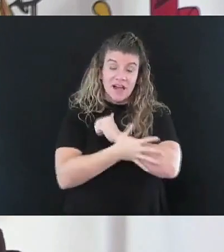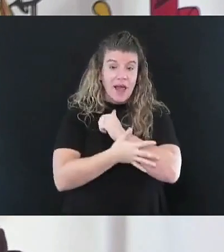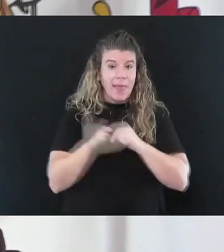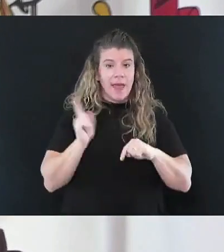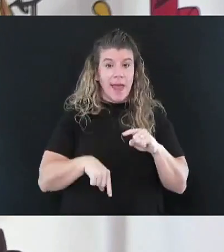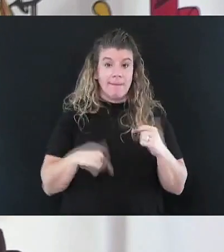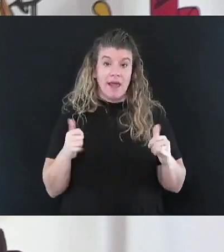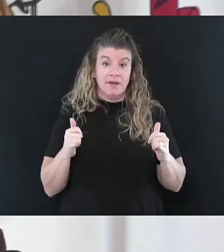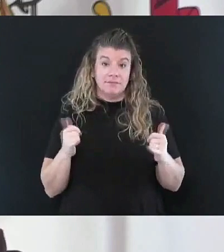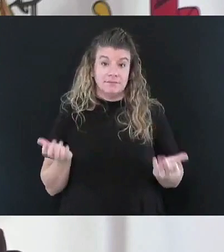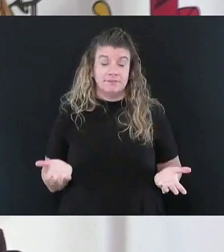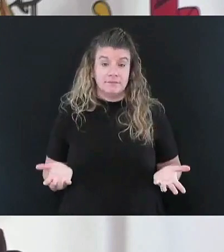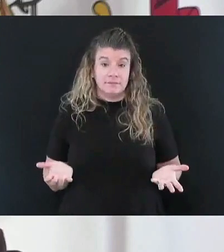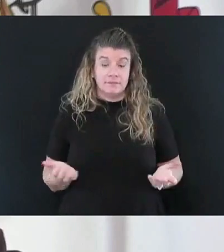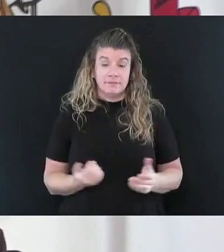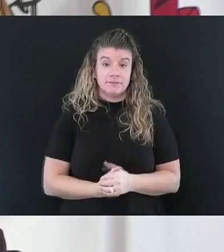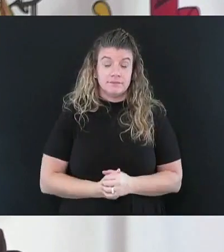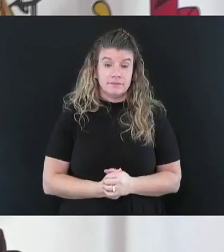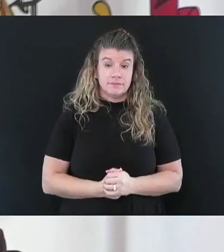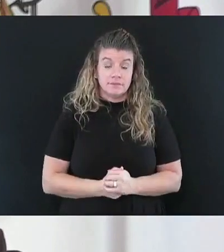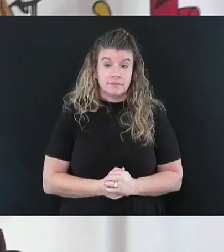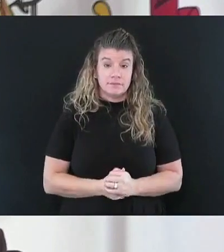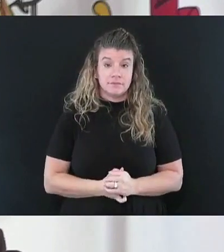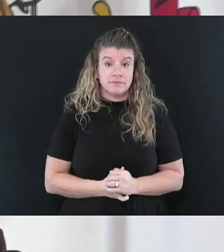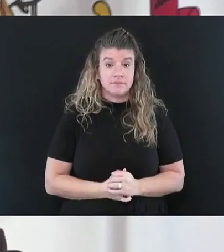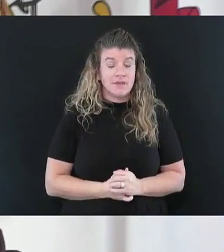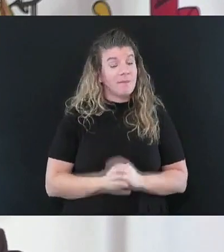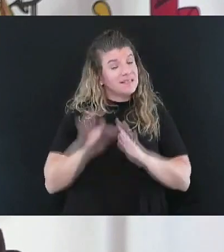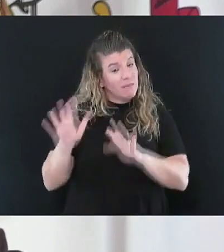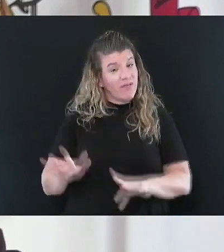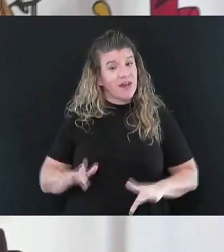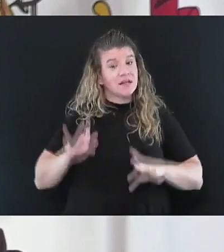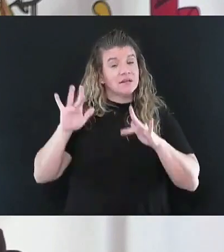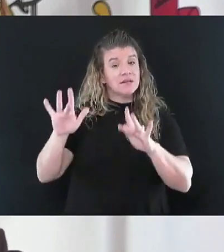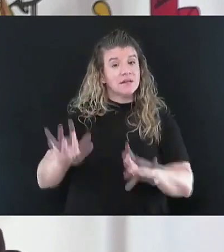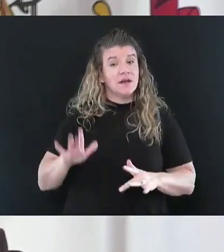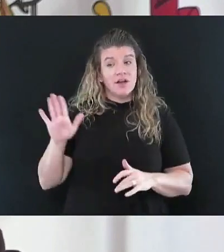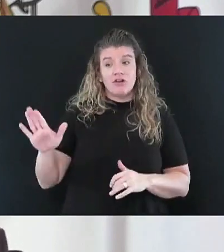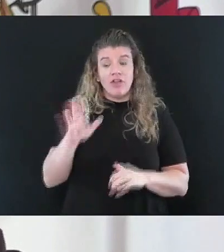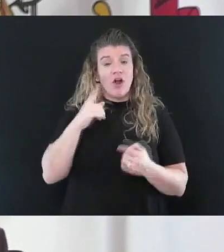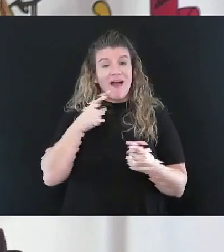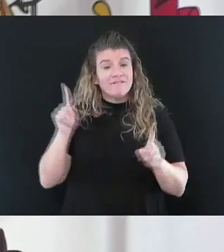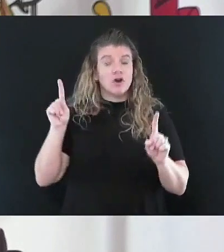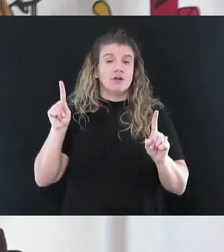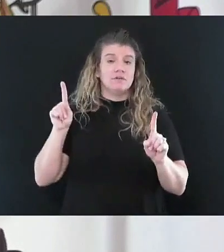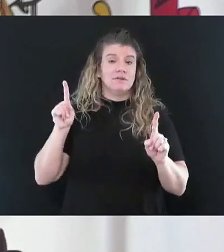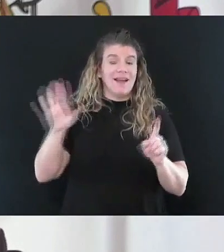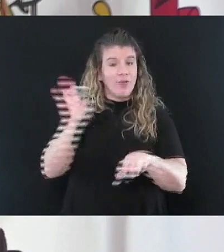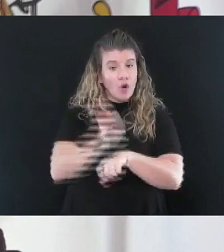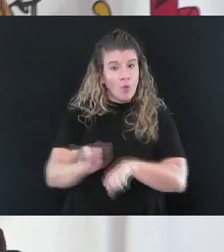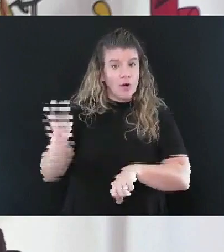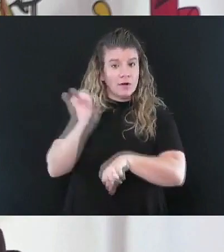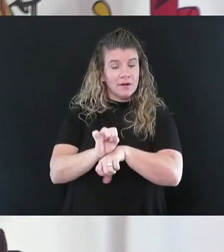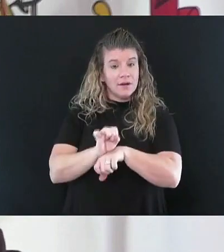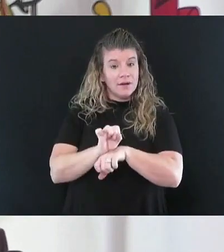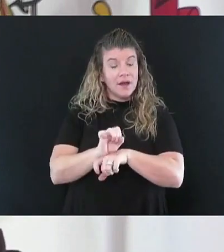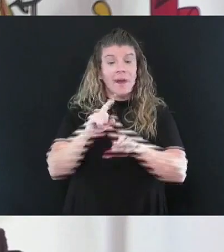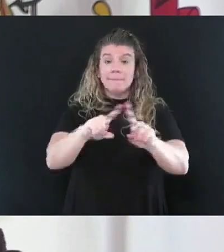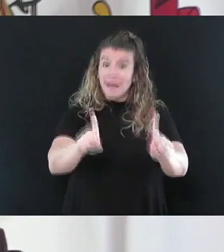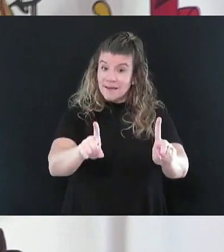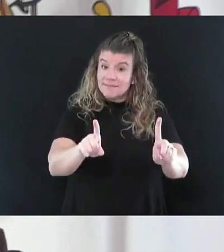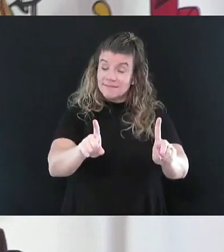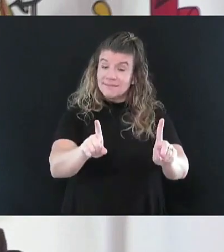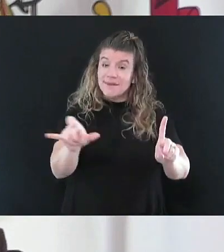play. And be sympathetic to all the effort and all of what they've put in. But at the same